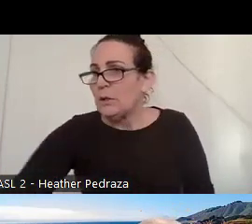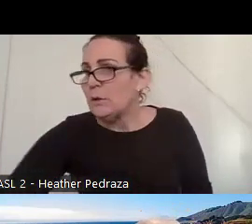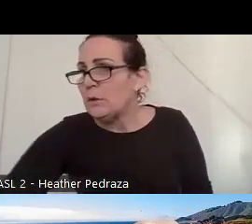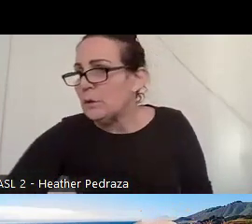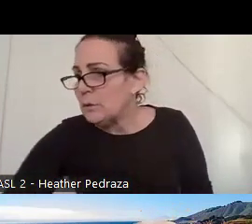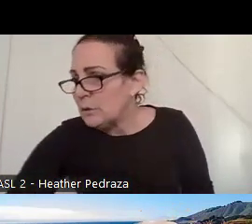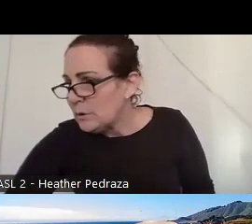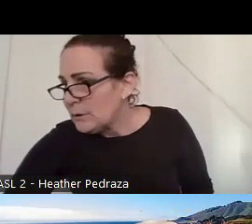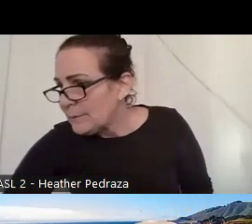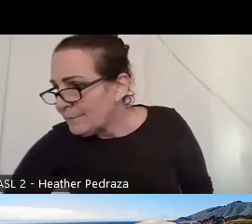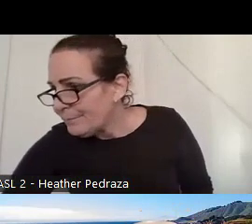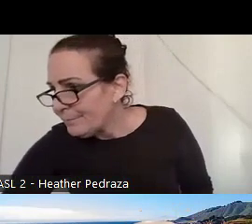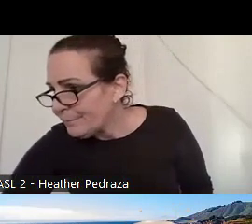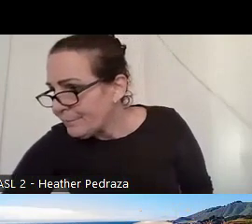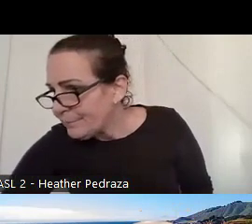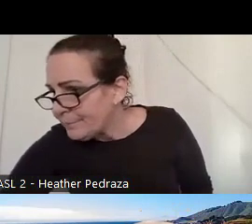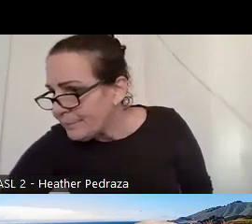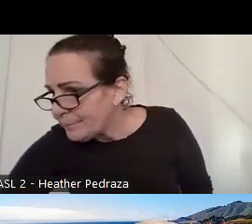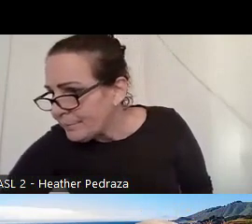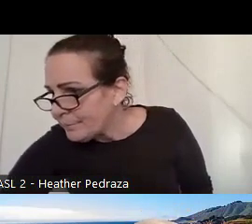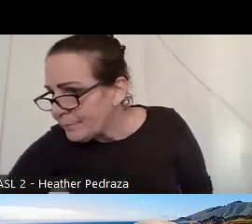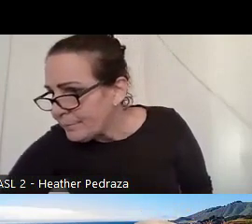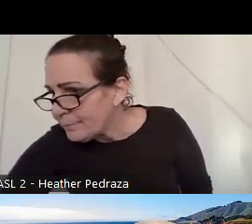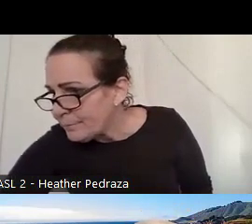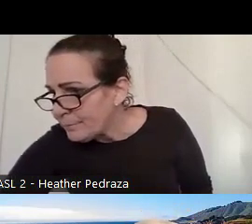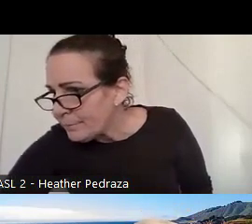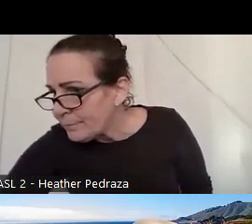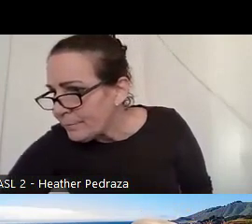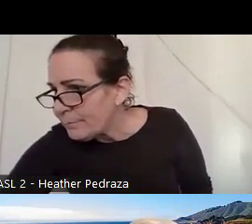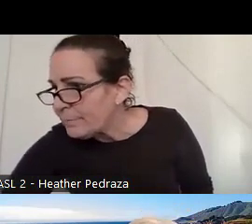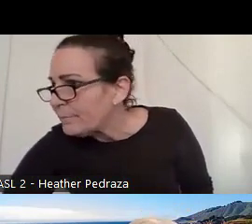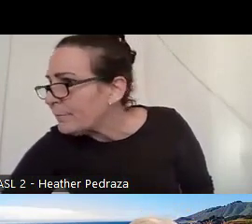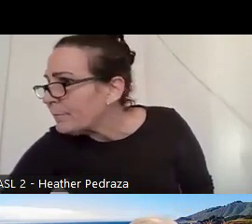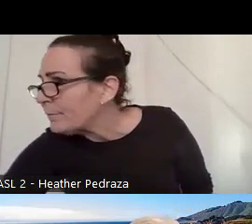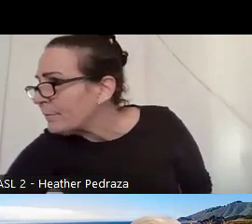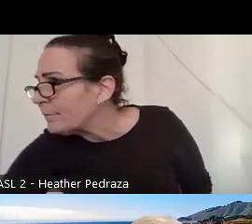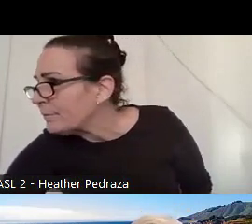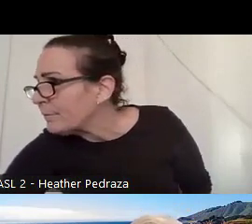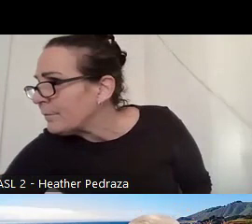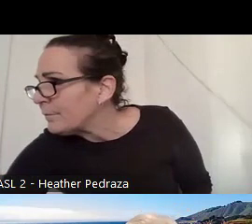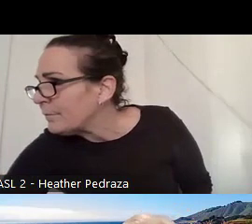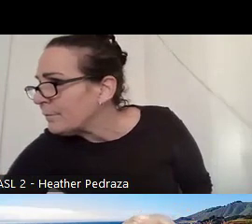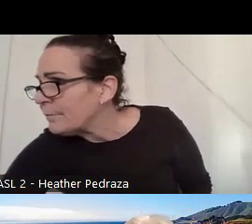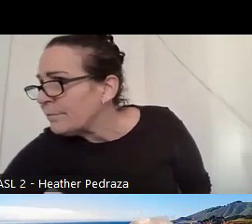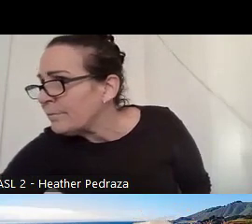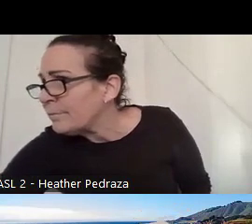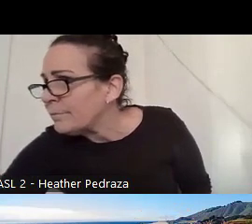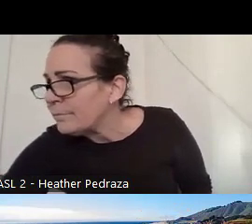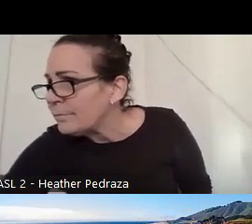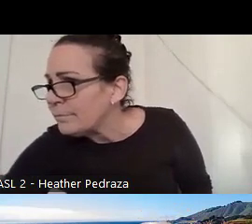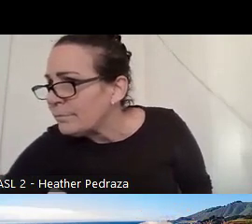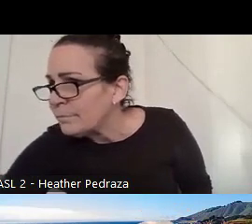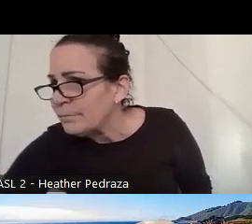research. So again, authorizing $23 billion in bonds that would fill a